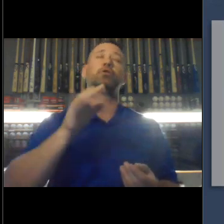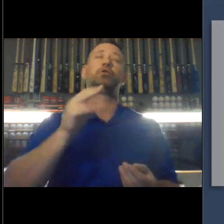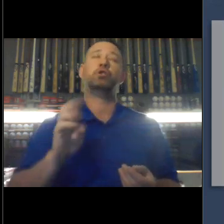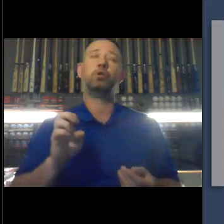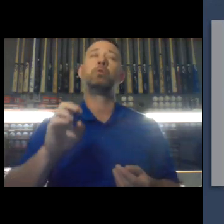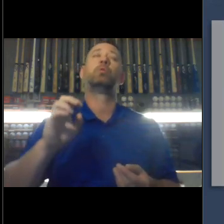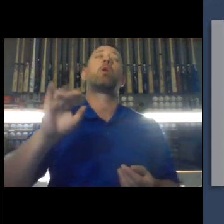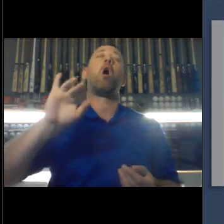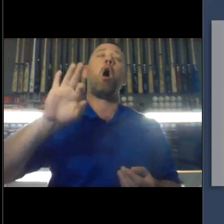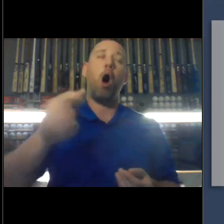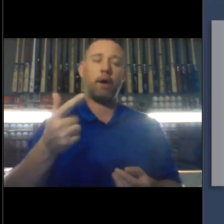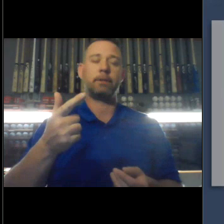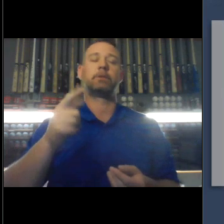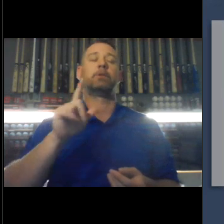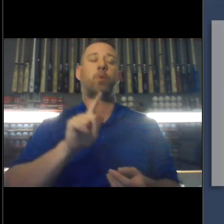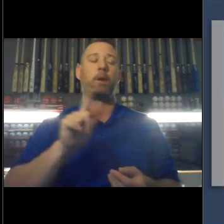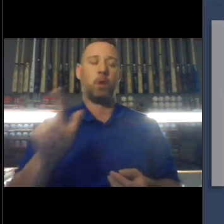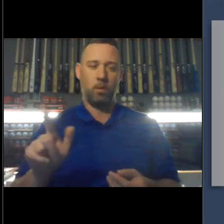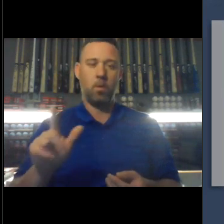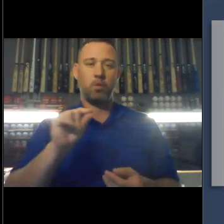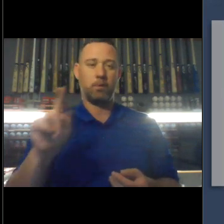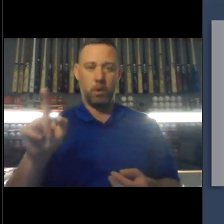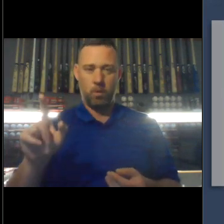meetings. Some of the outputs from the